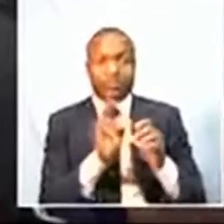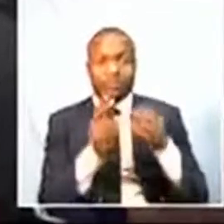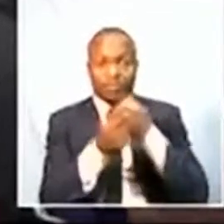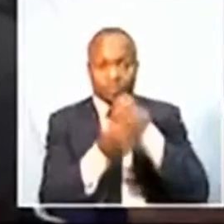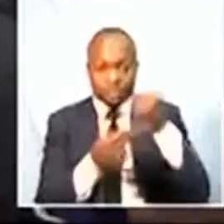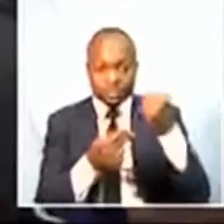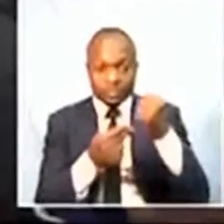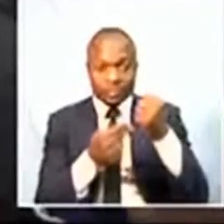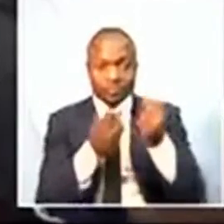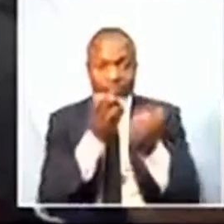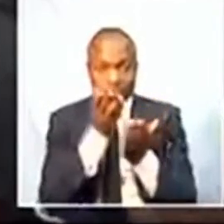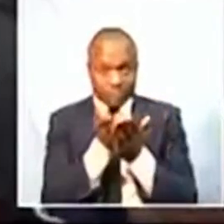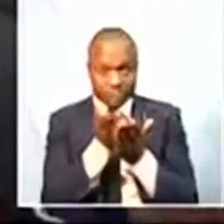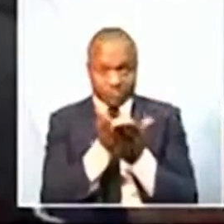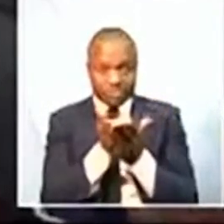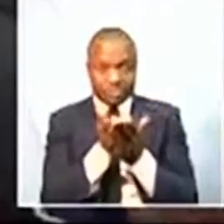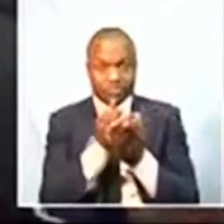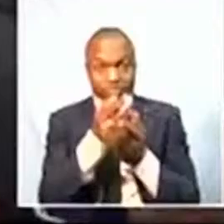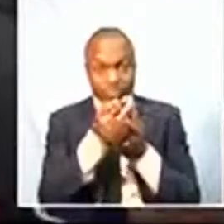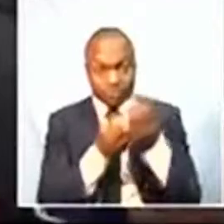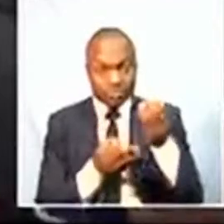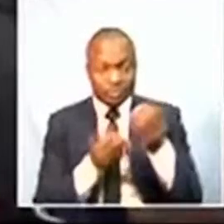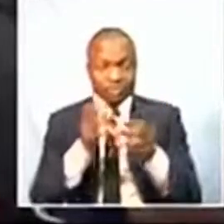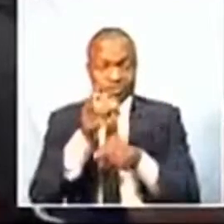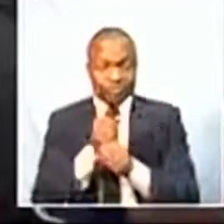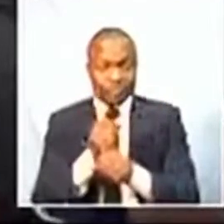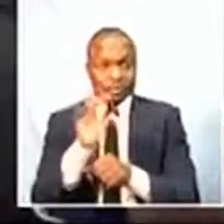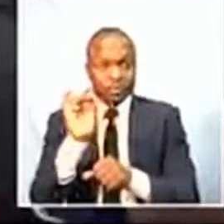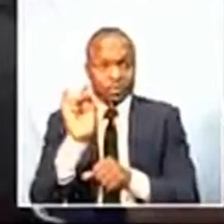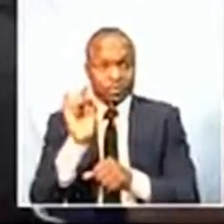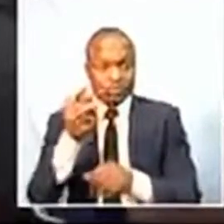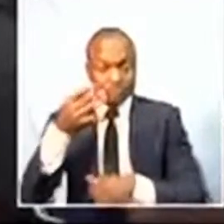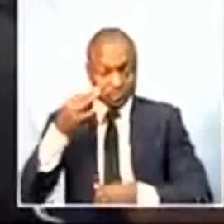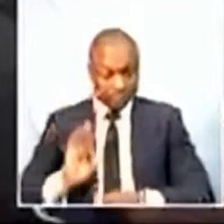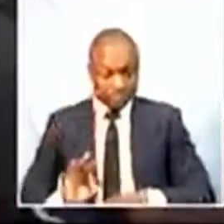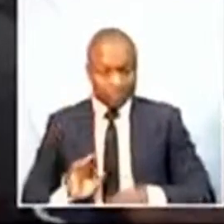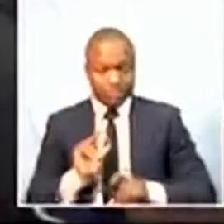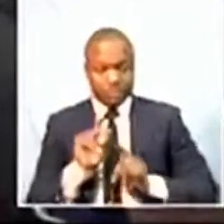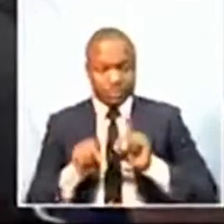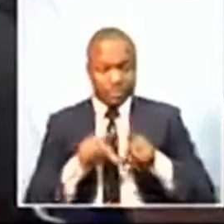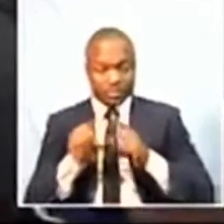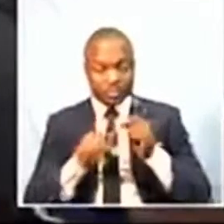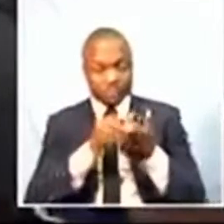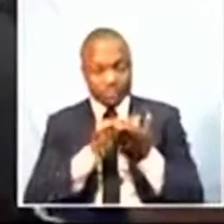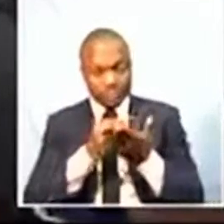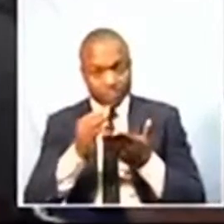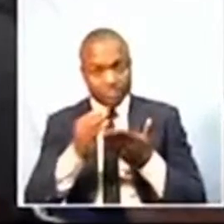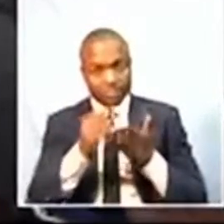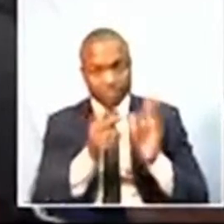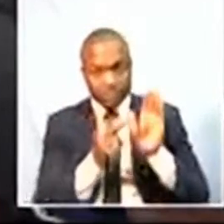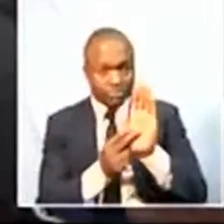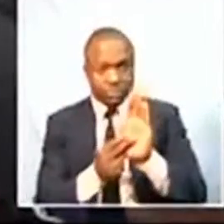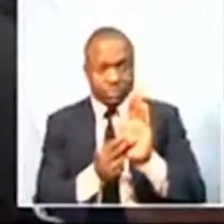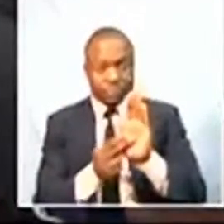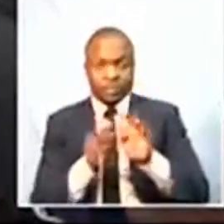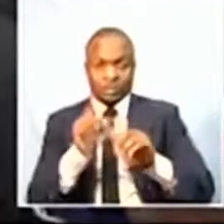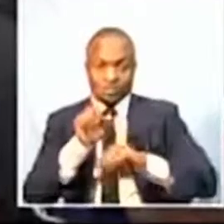request, the forms that were received do not include the 18 beneficiaries, leading to the failure to avail on